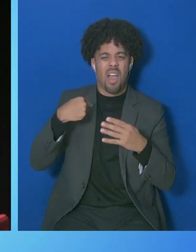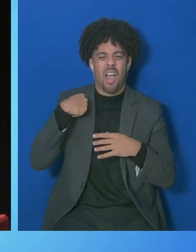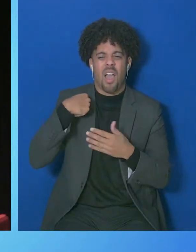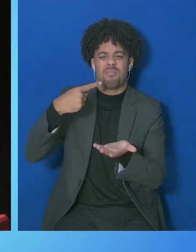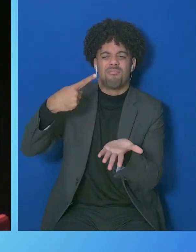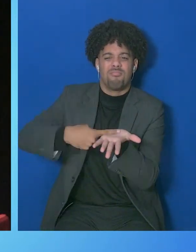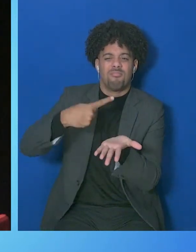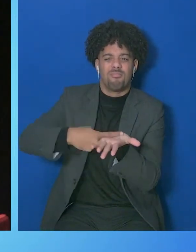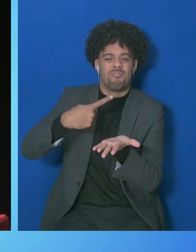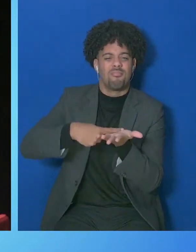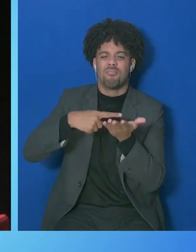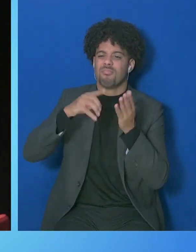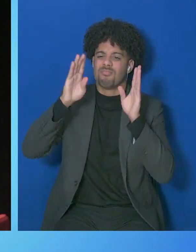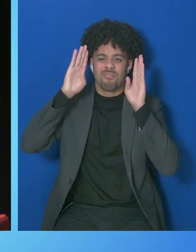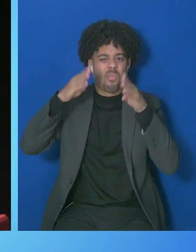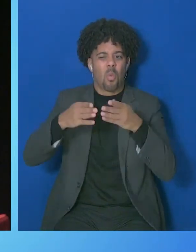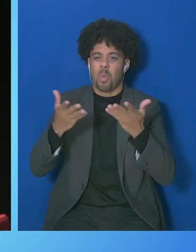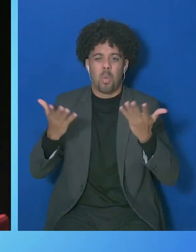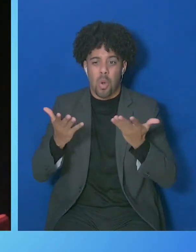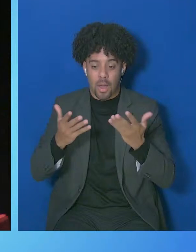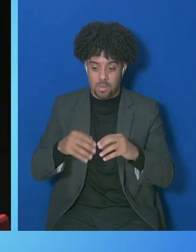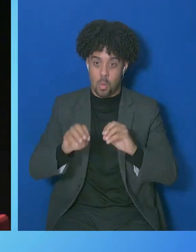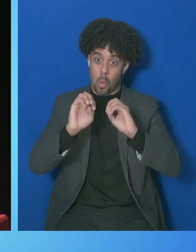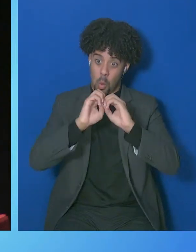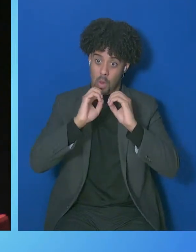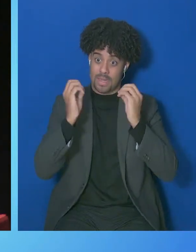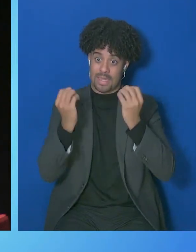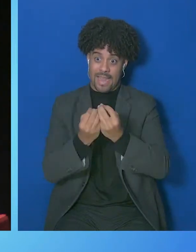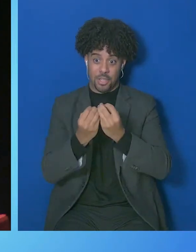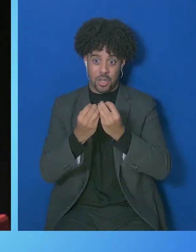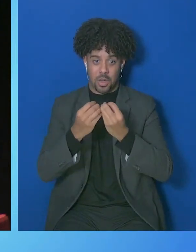of organizational stability.